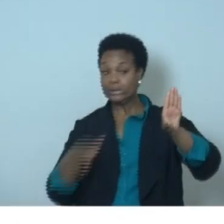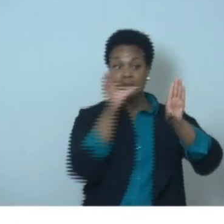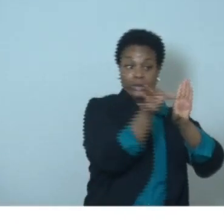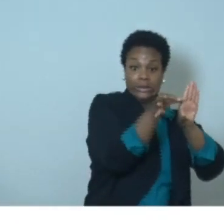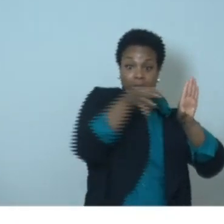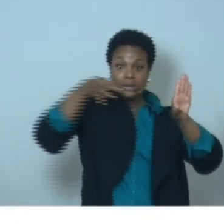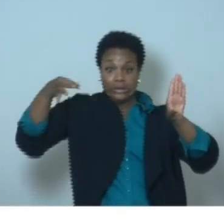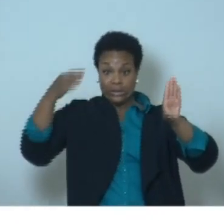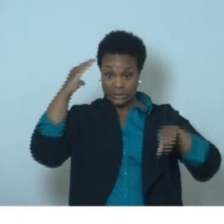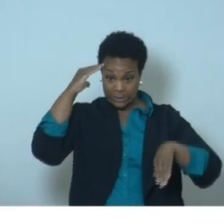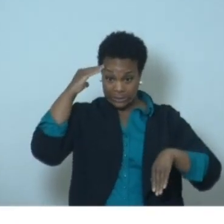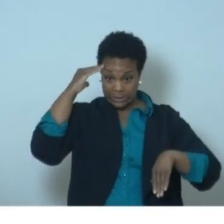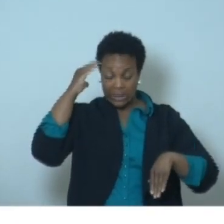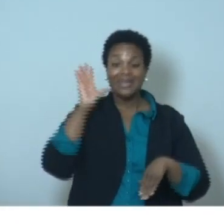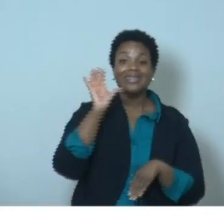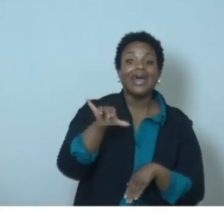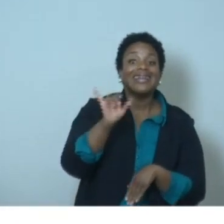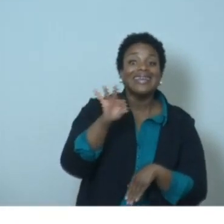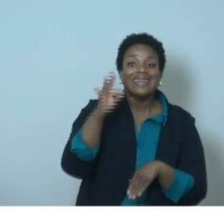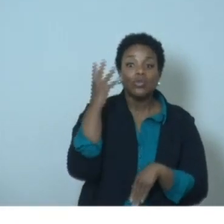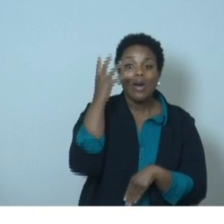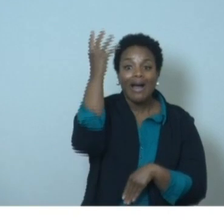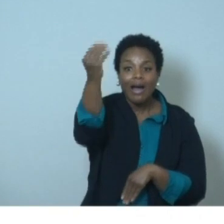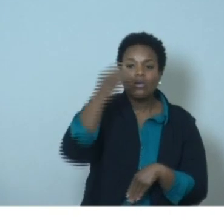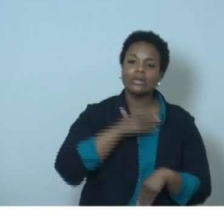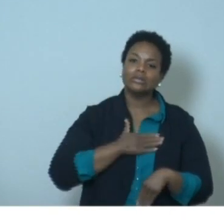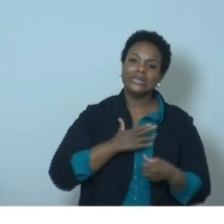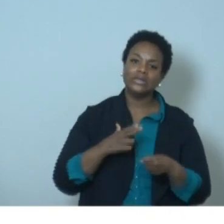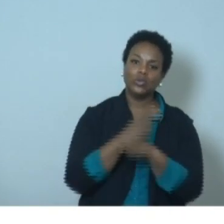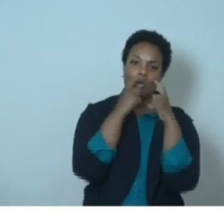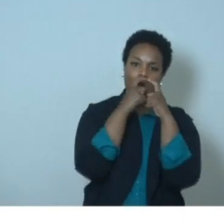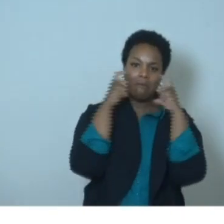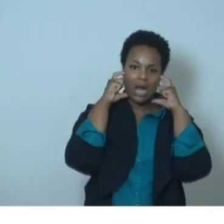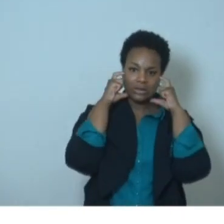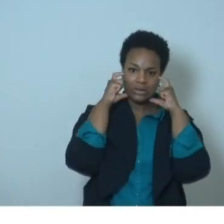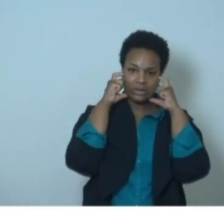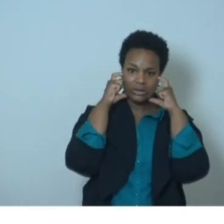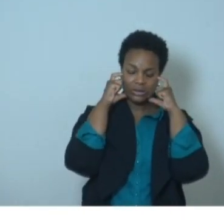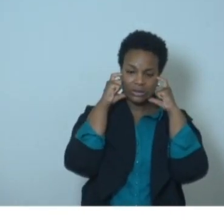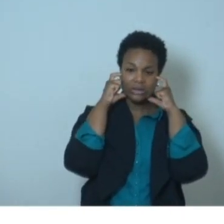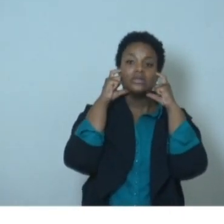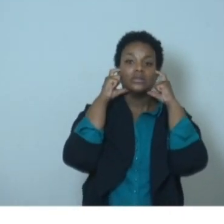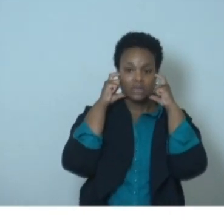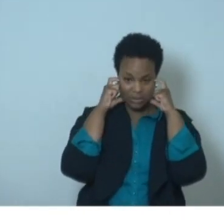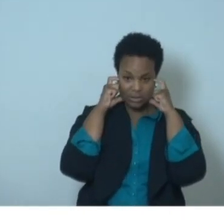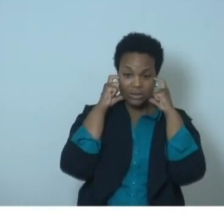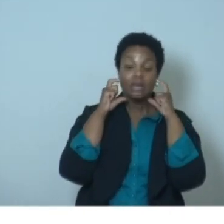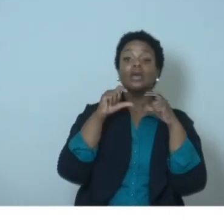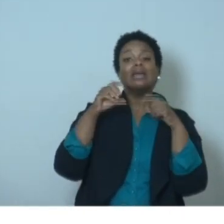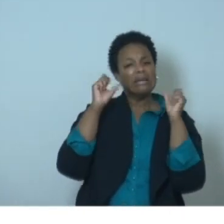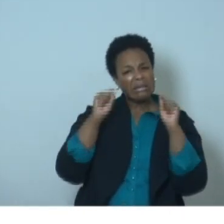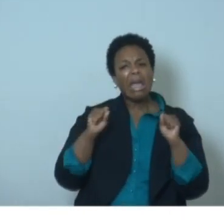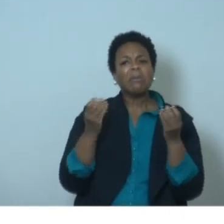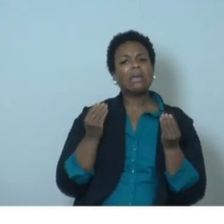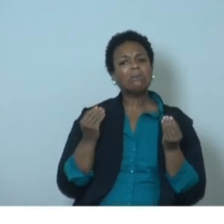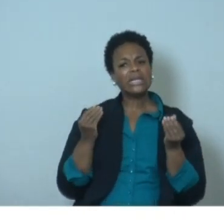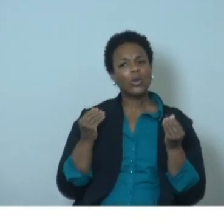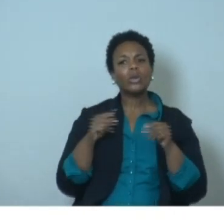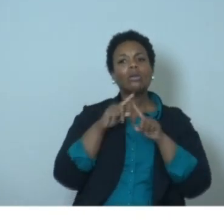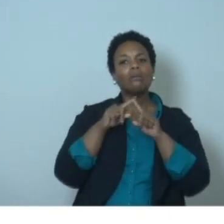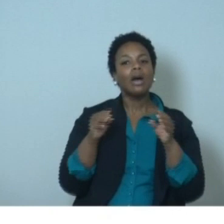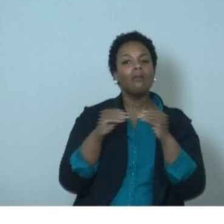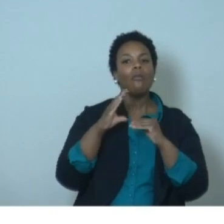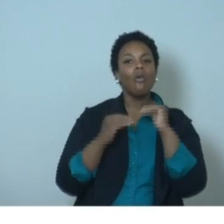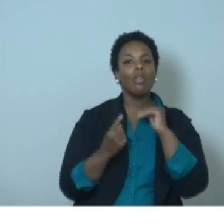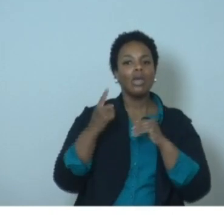go out in public, please wear a mask. Please wear a face covering. Multi-layer cloth masks recommended. And there's been some controversy. Some